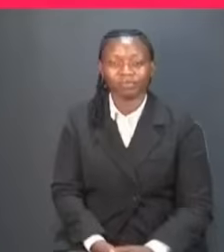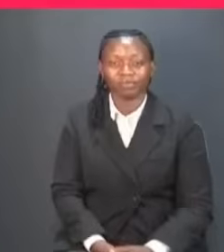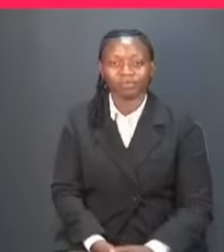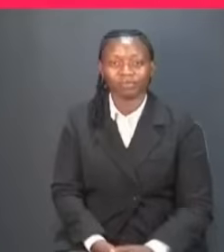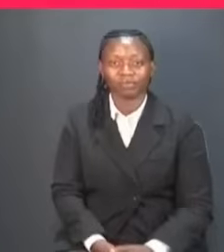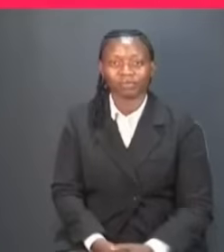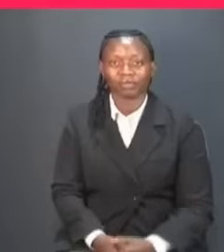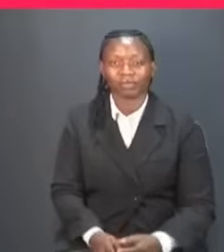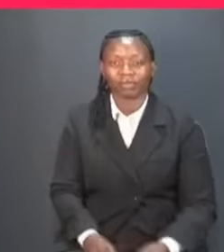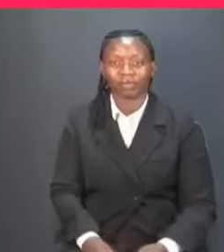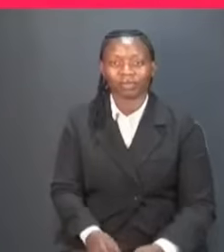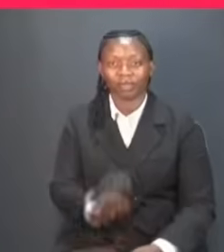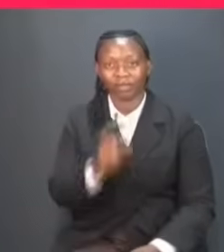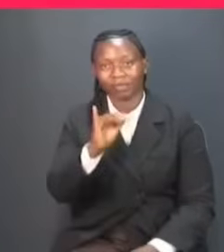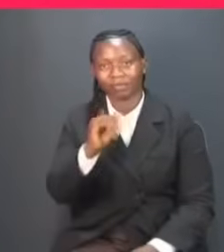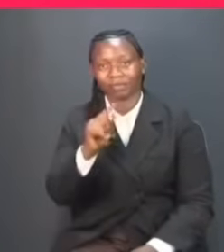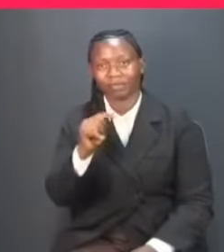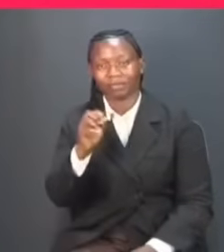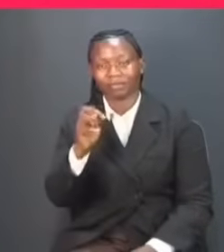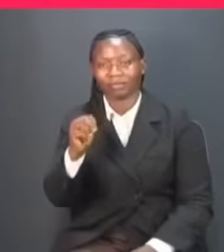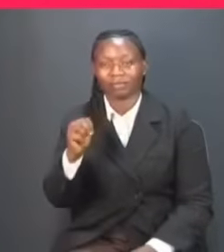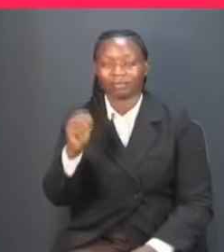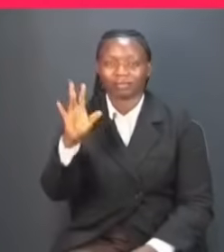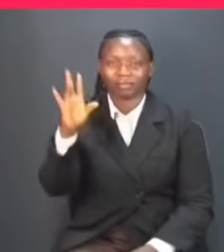Item 7,